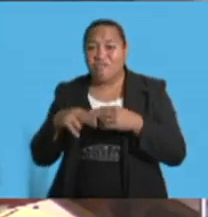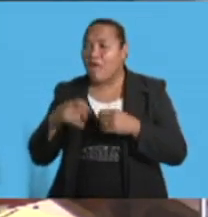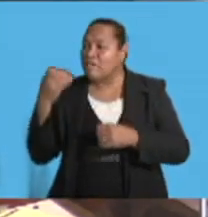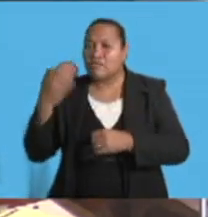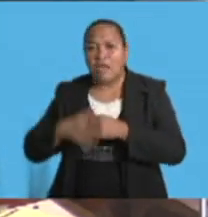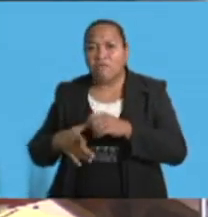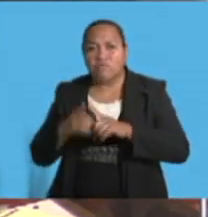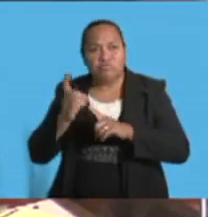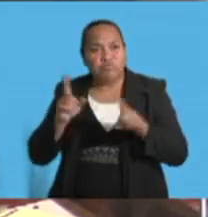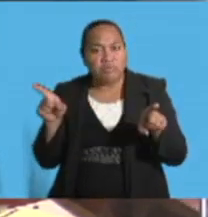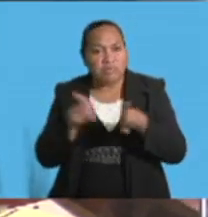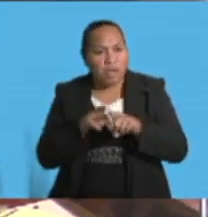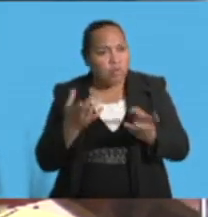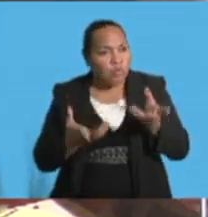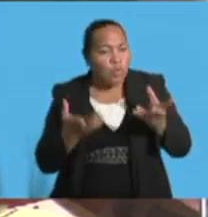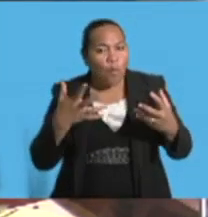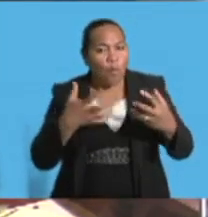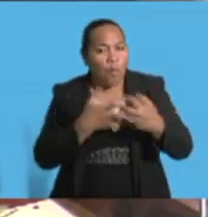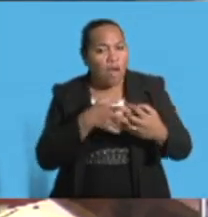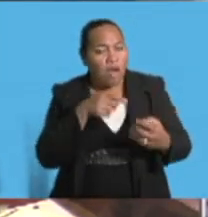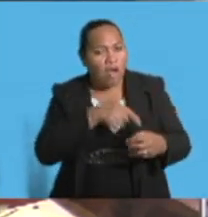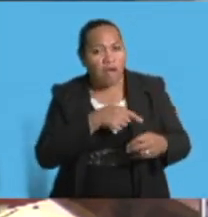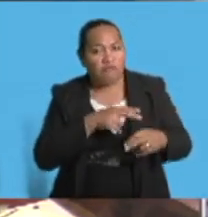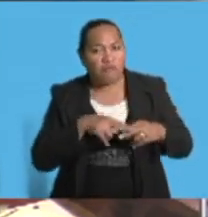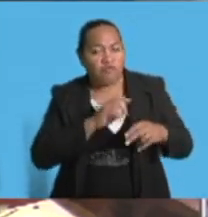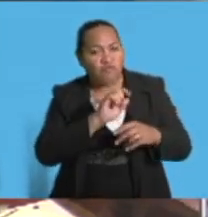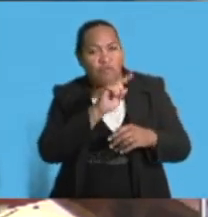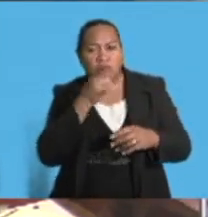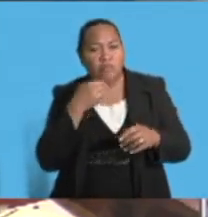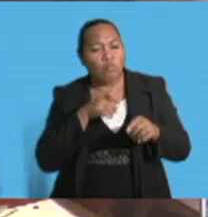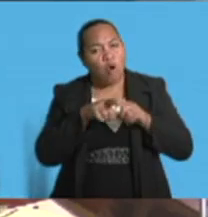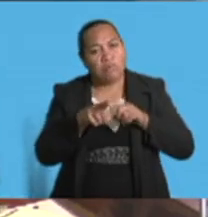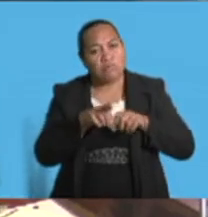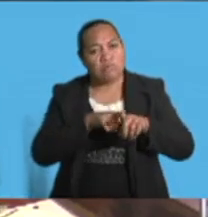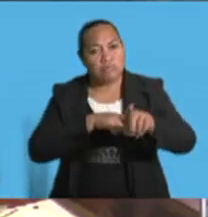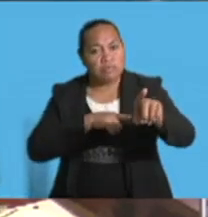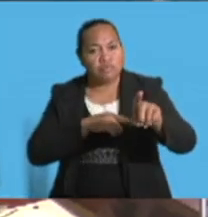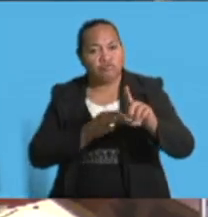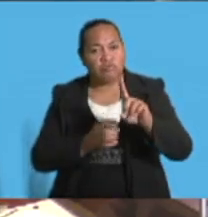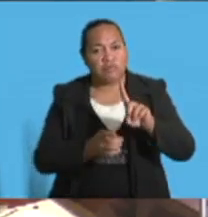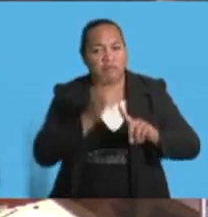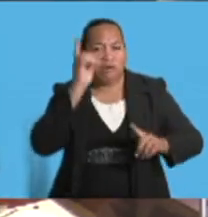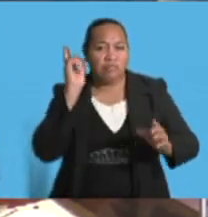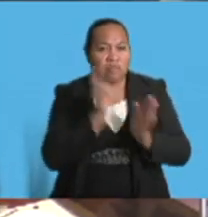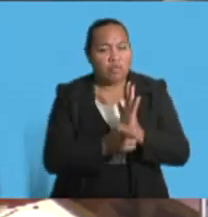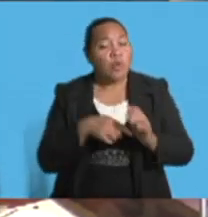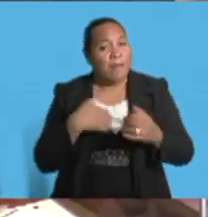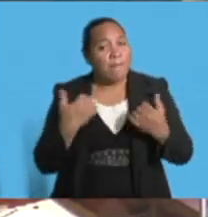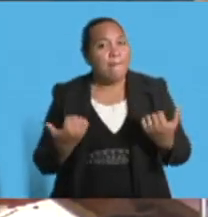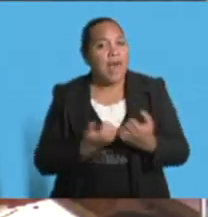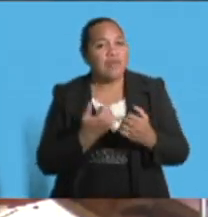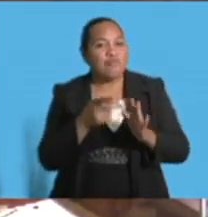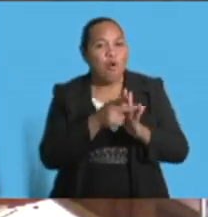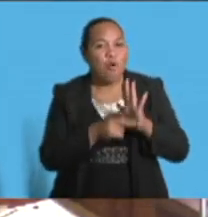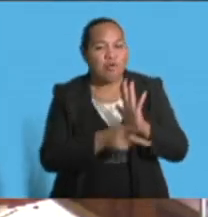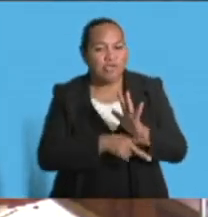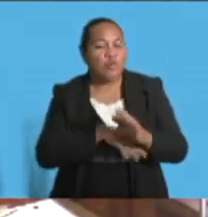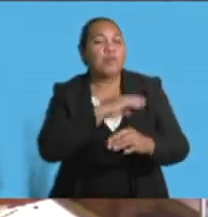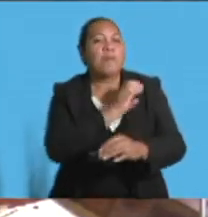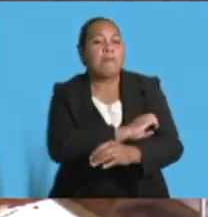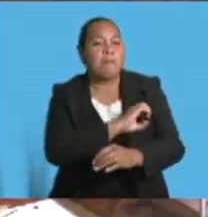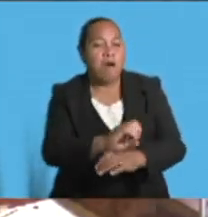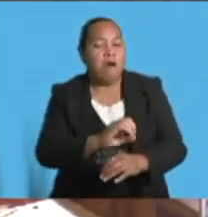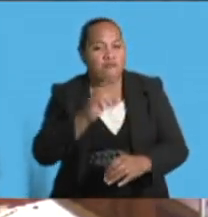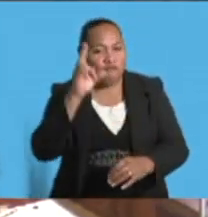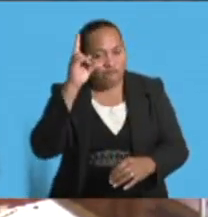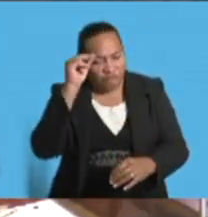Madam Speaker, under the Fiji First government, we have many social policies. We have many social policies to empower Fijians.